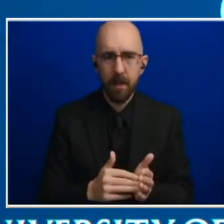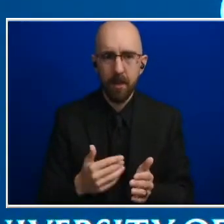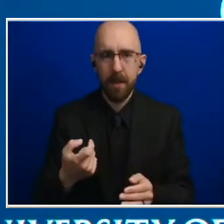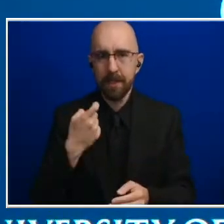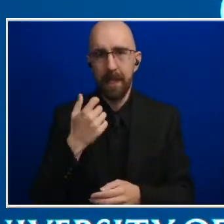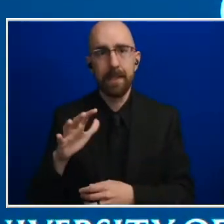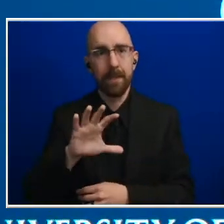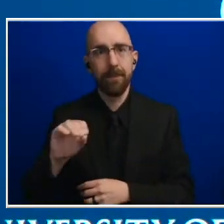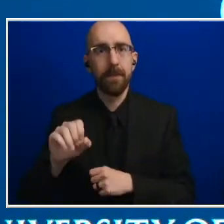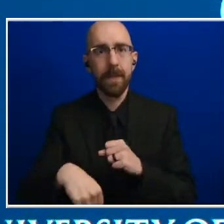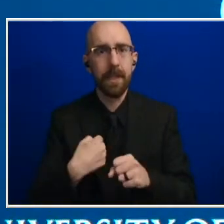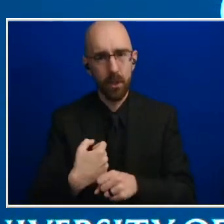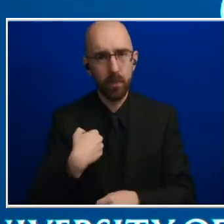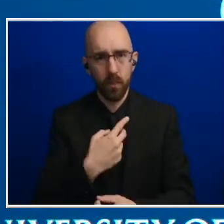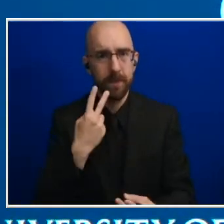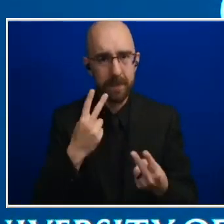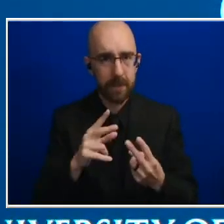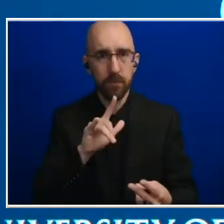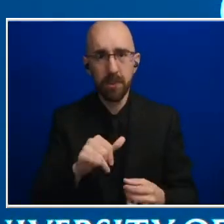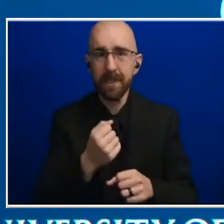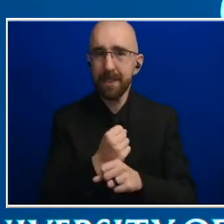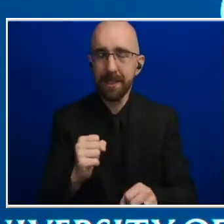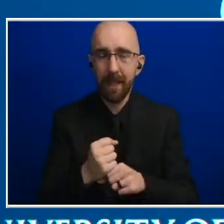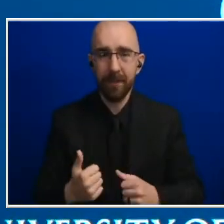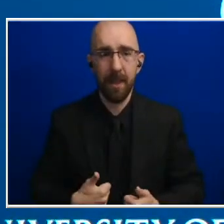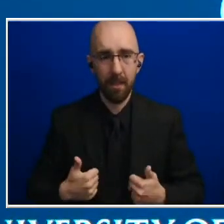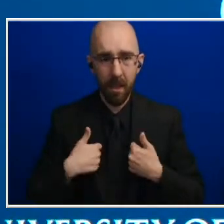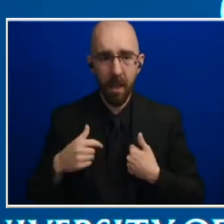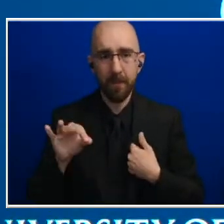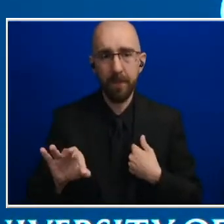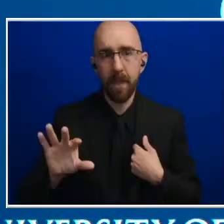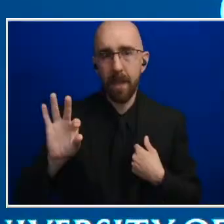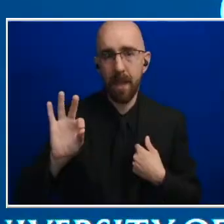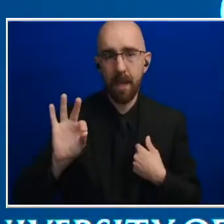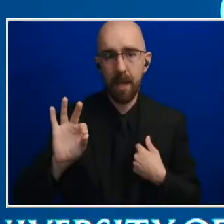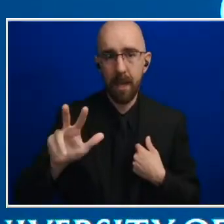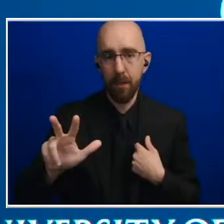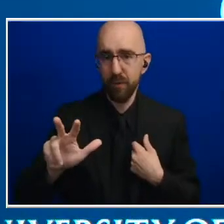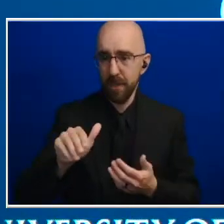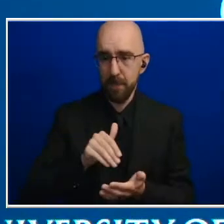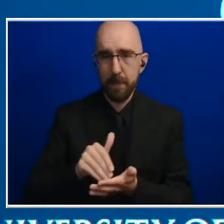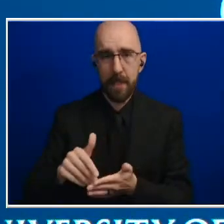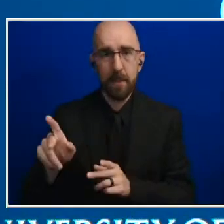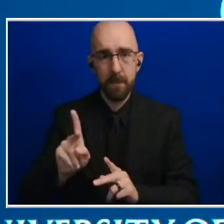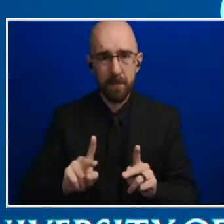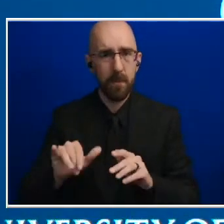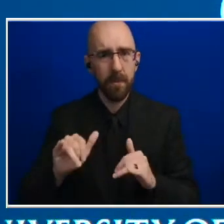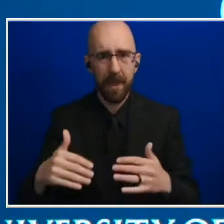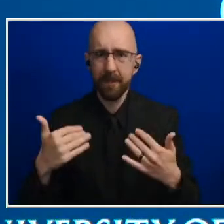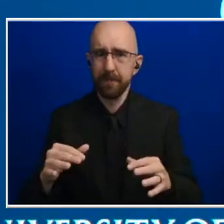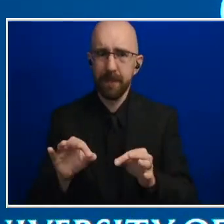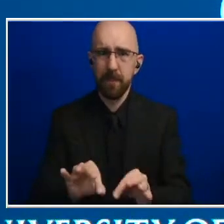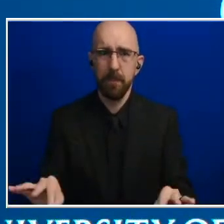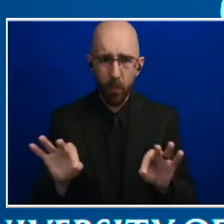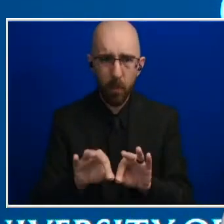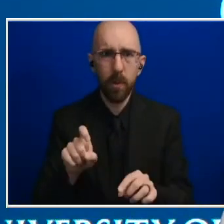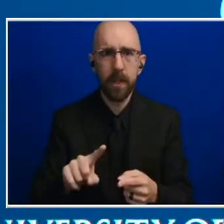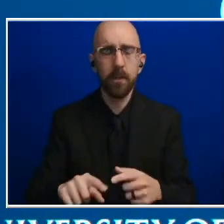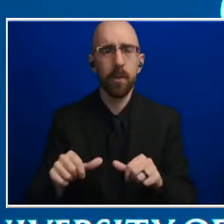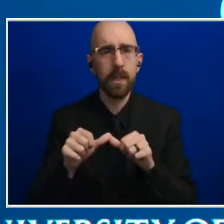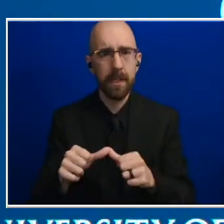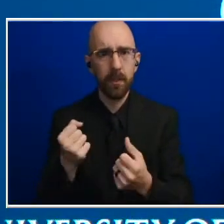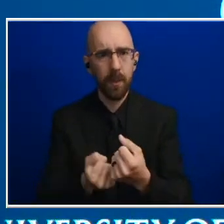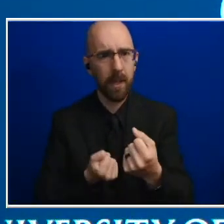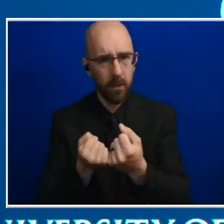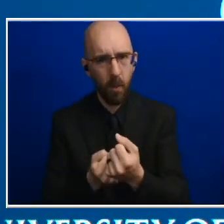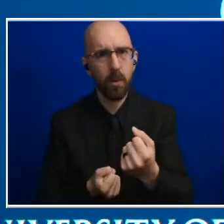seen really saving lives of 93 million people, and I think that is vitally important. We need to continue to endorse the use of